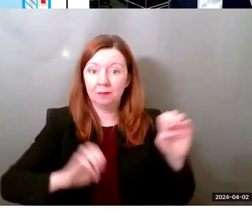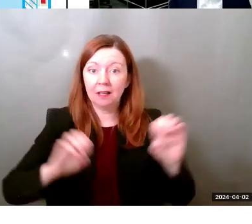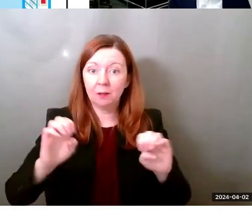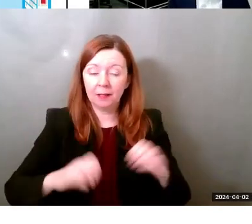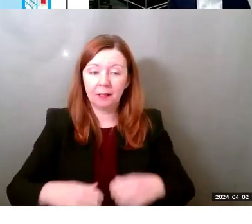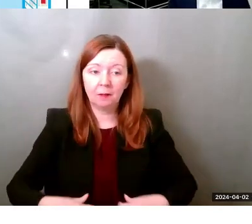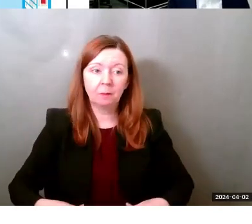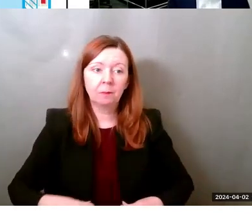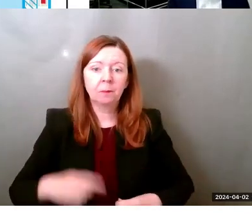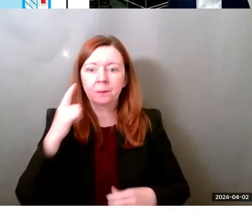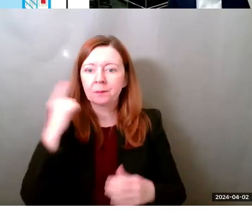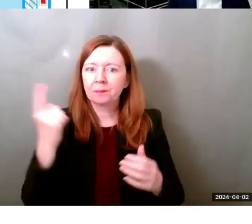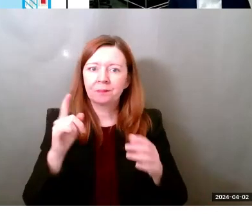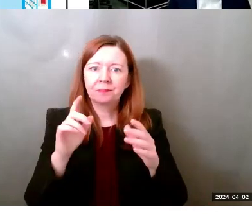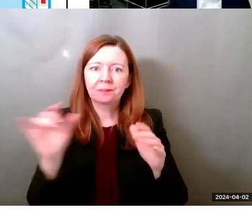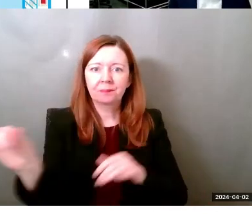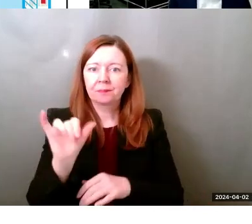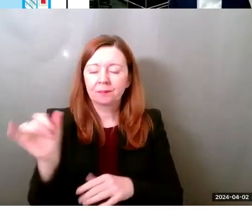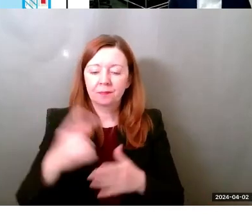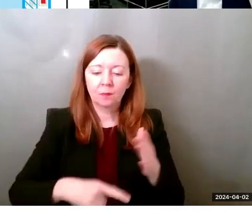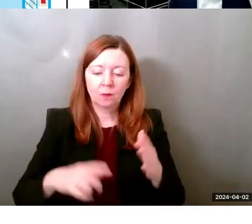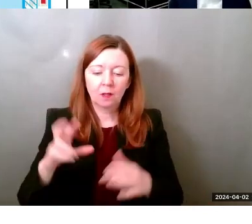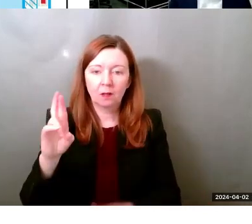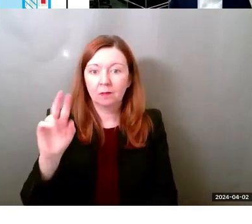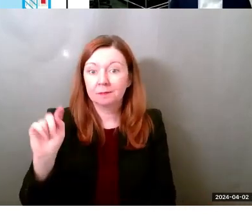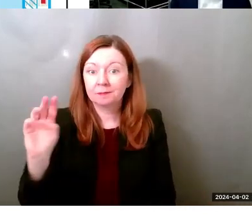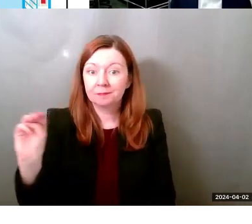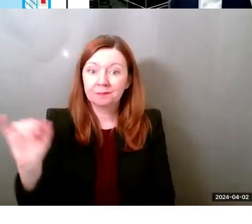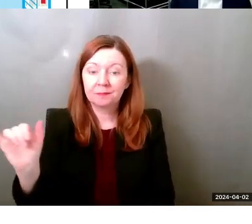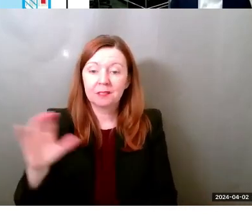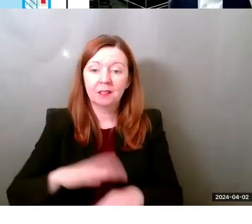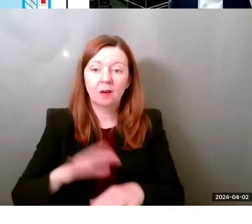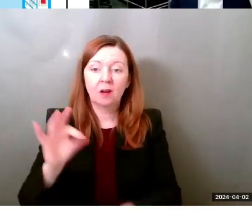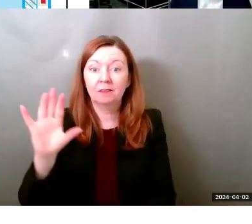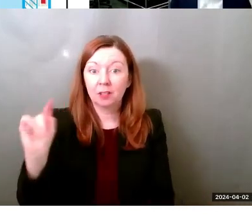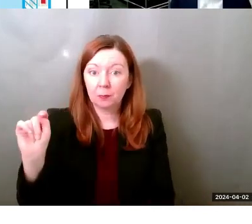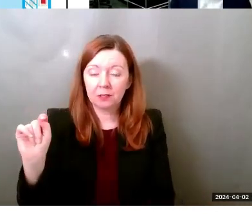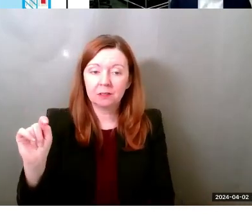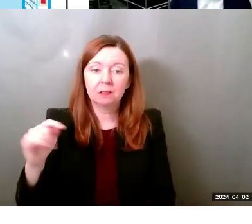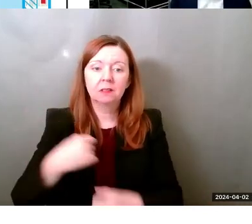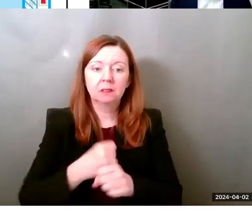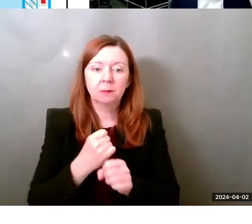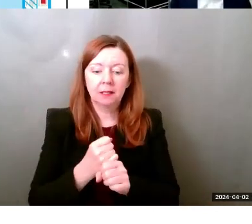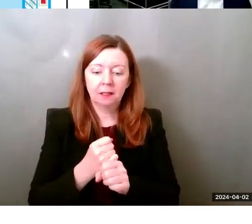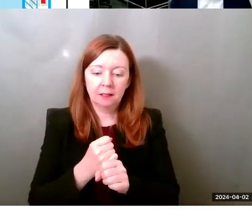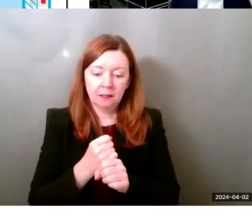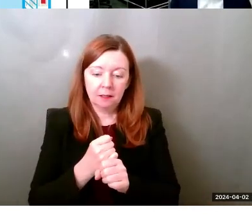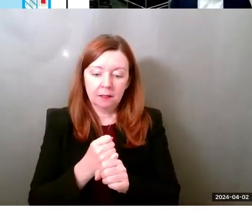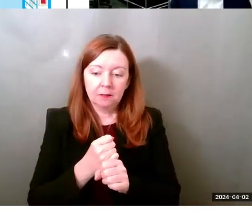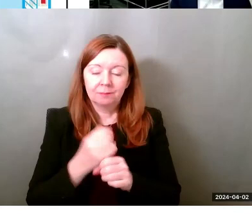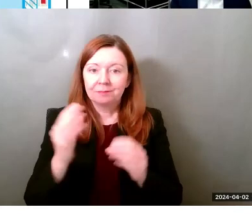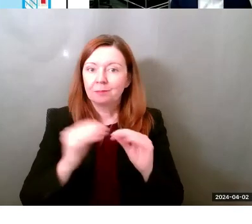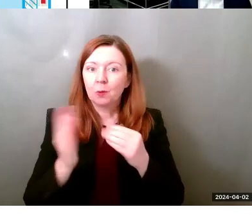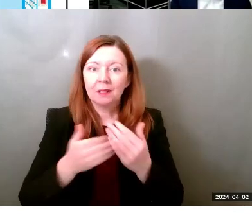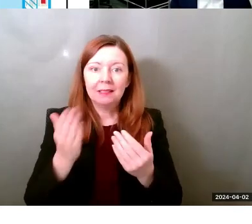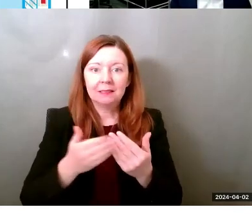eevaluated. I think something similar to what Reading Terminal Market did on Filbert Street to make it